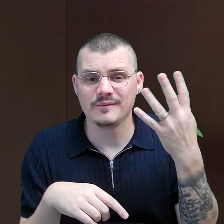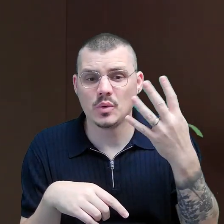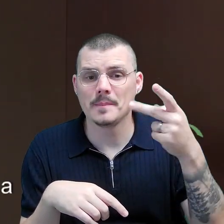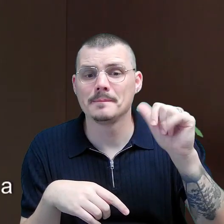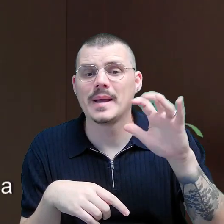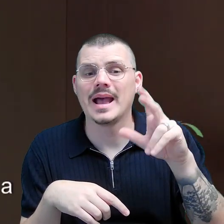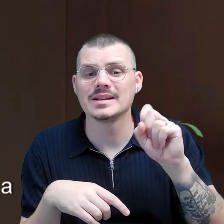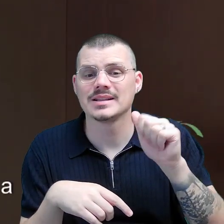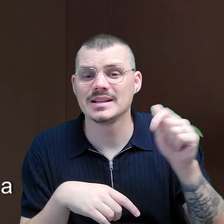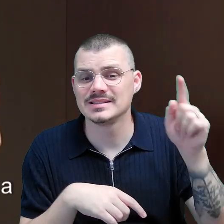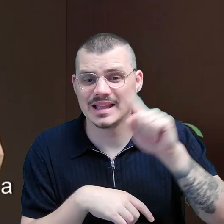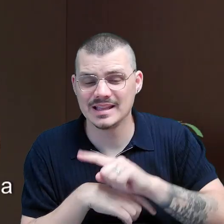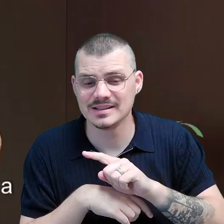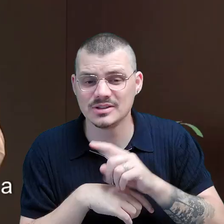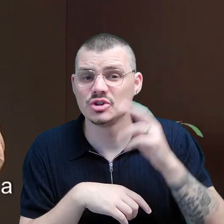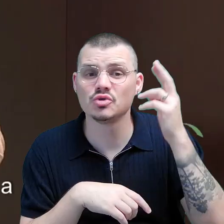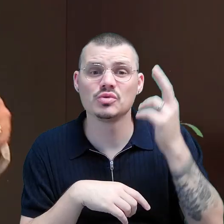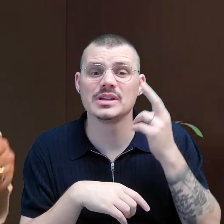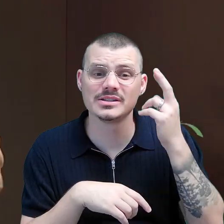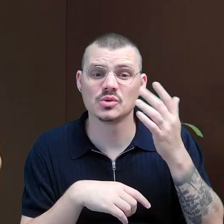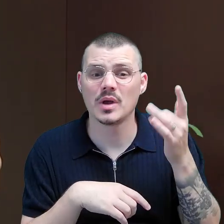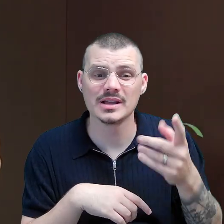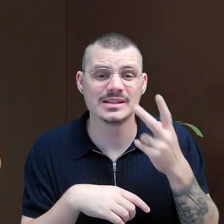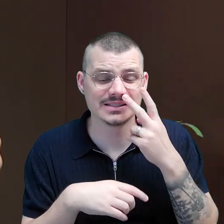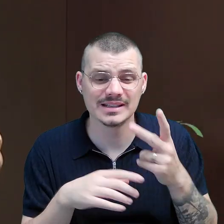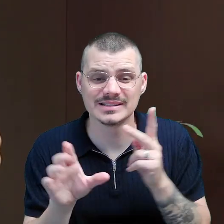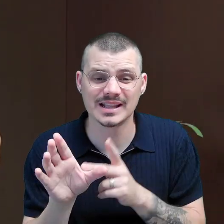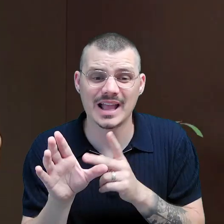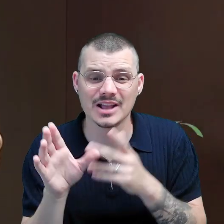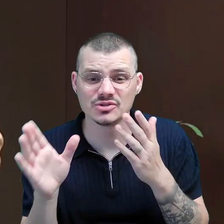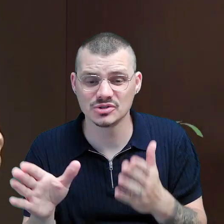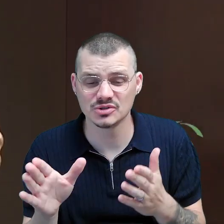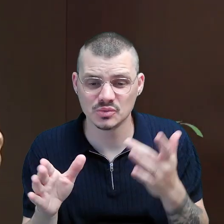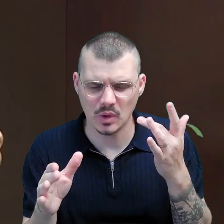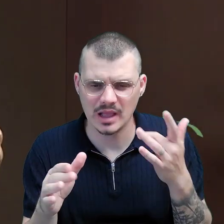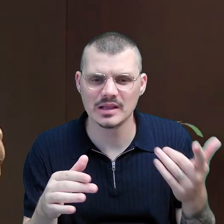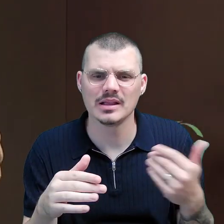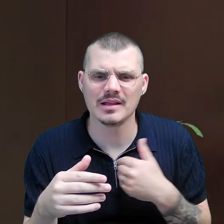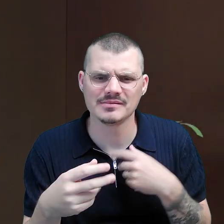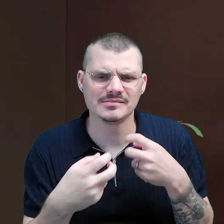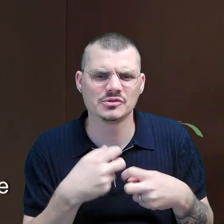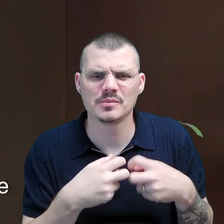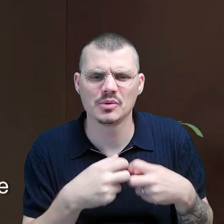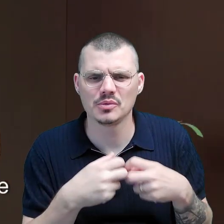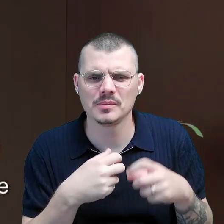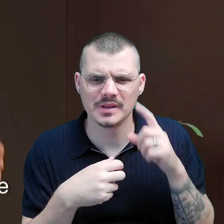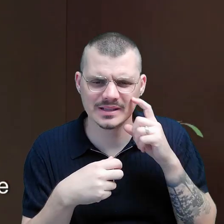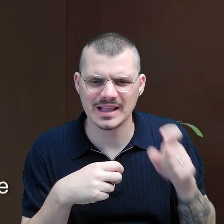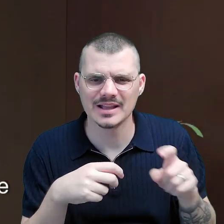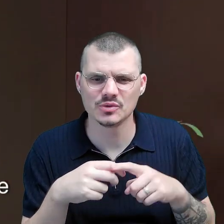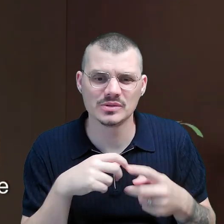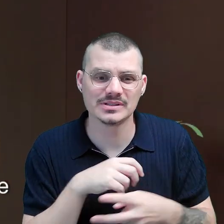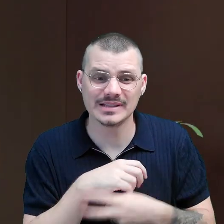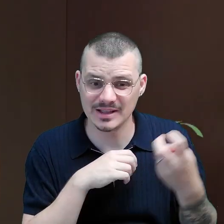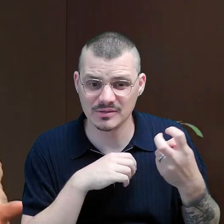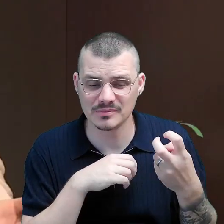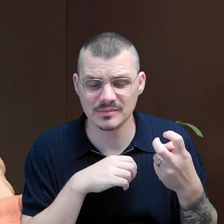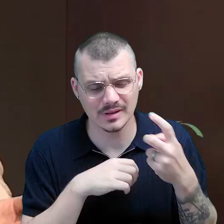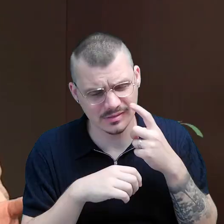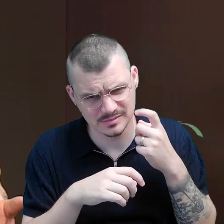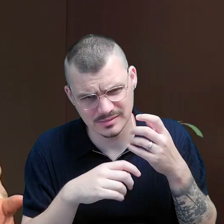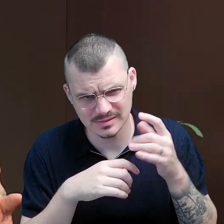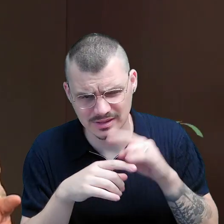day. And in fact, the reason he was seeing a psychiatrist was that he was getting into trouble because he had to steal them because they're